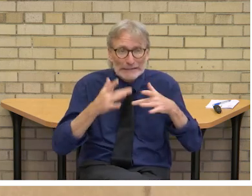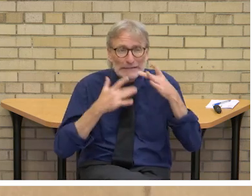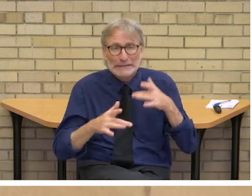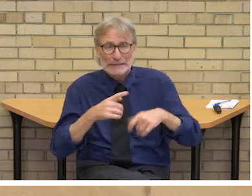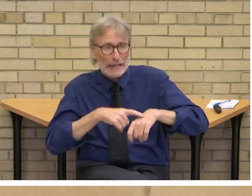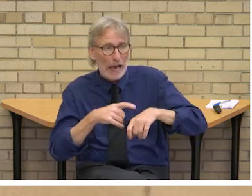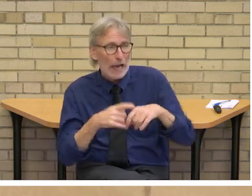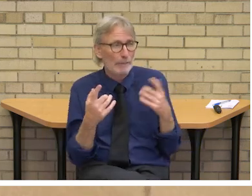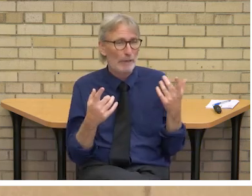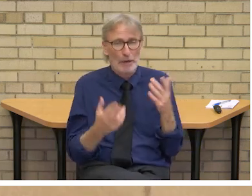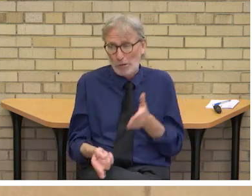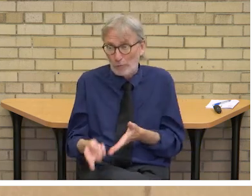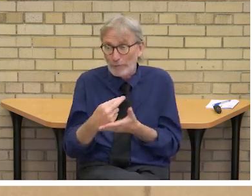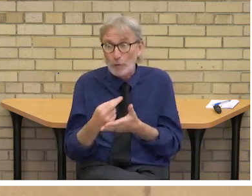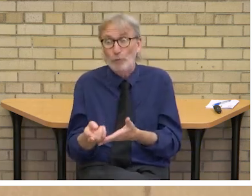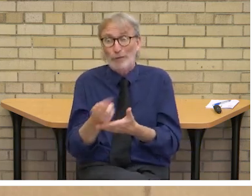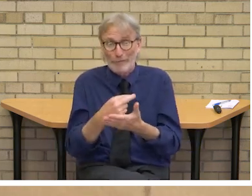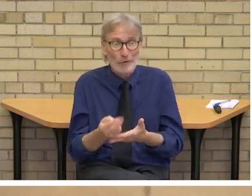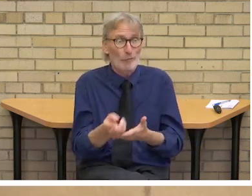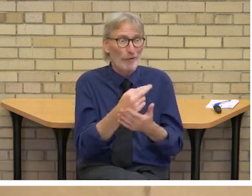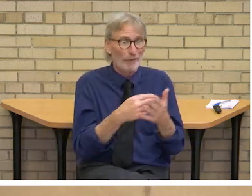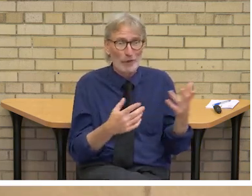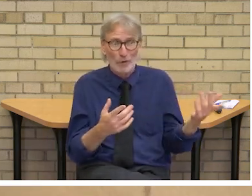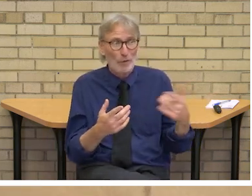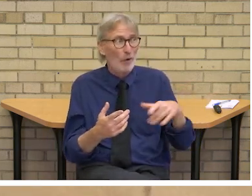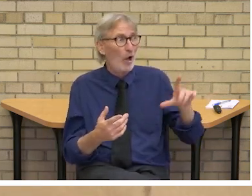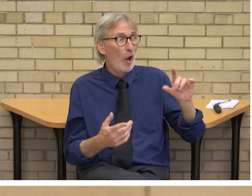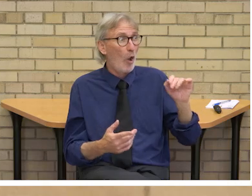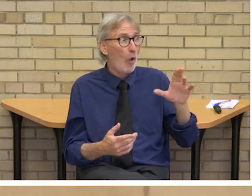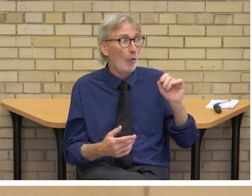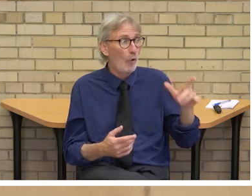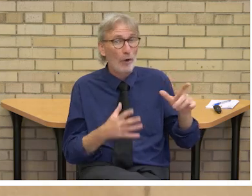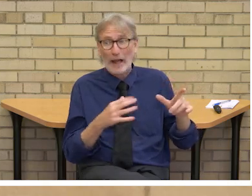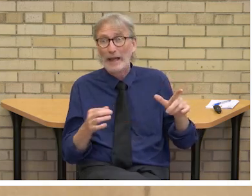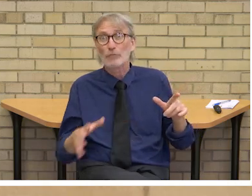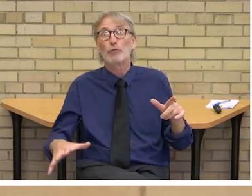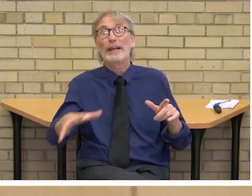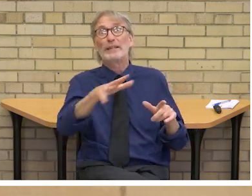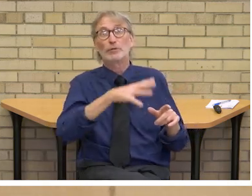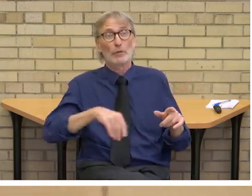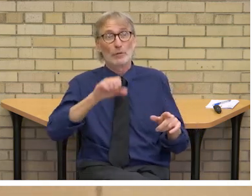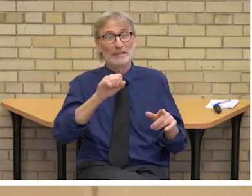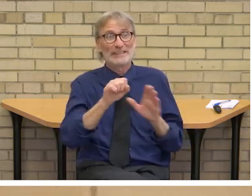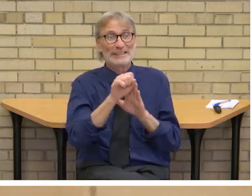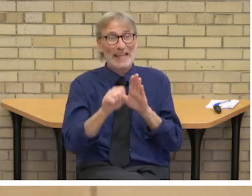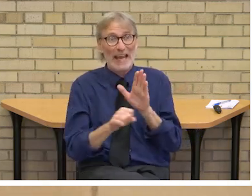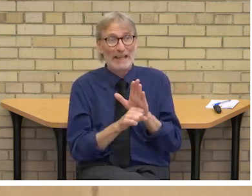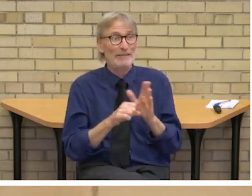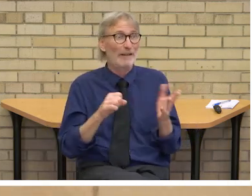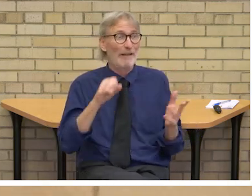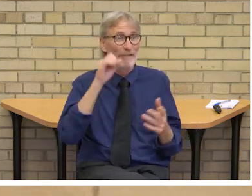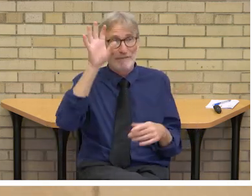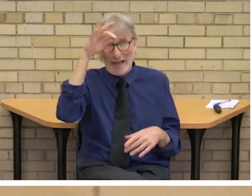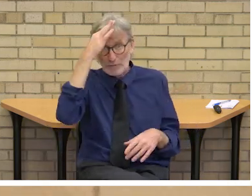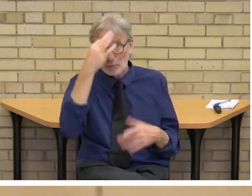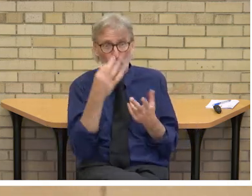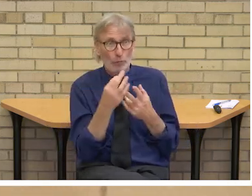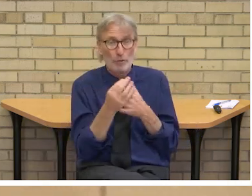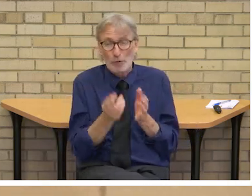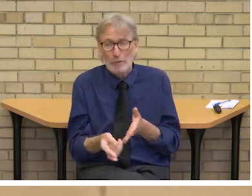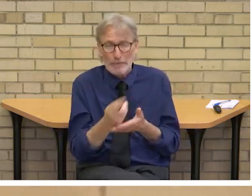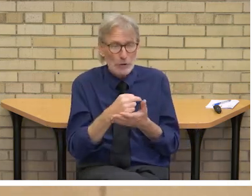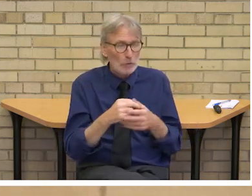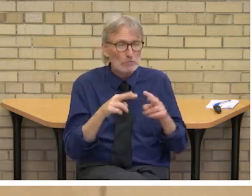of reviews that happen locally and regionally and at the state and at the federal government and